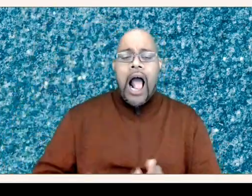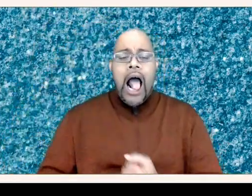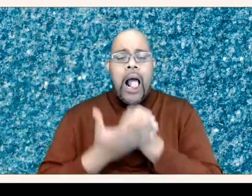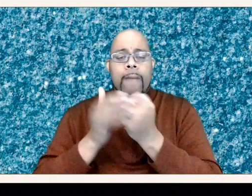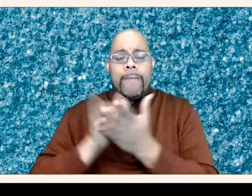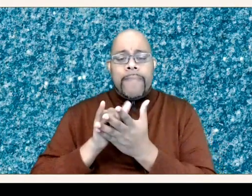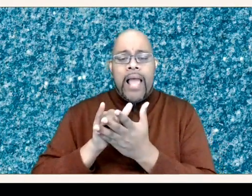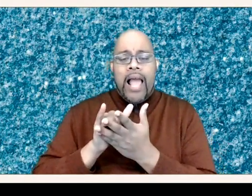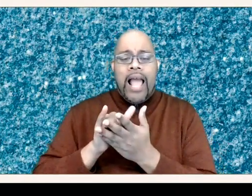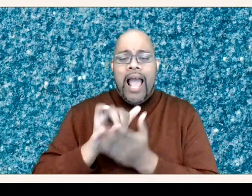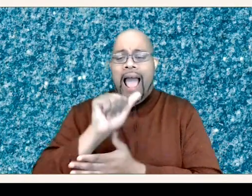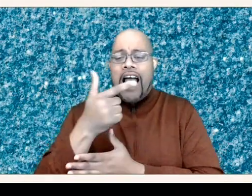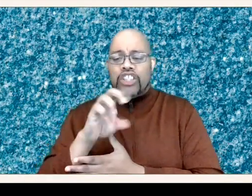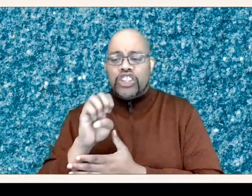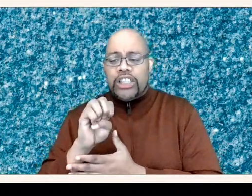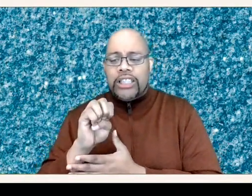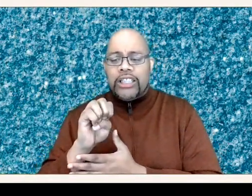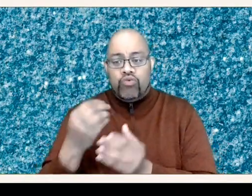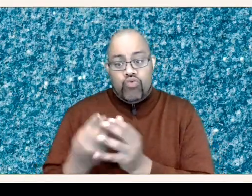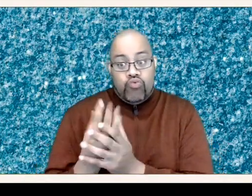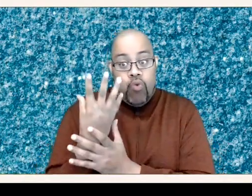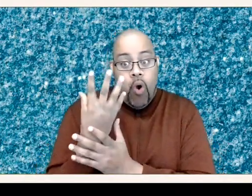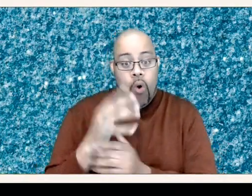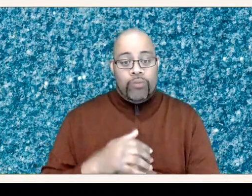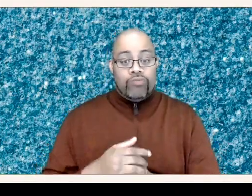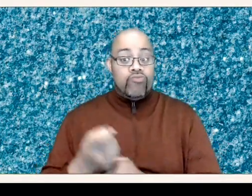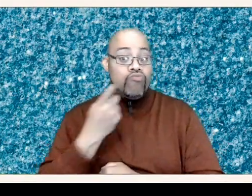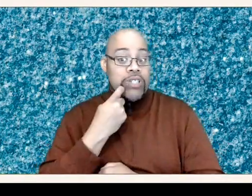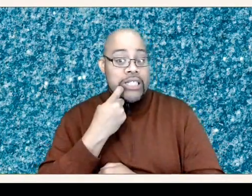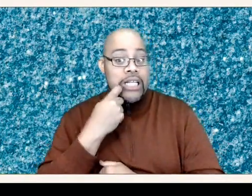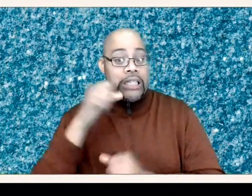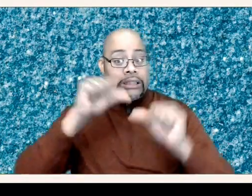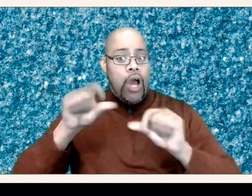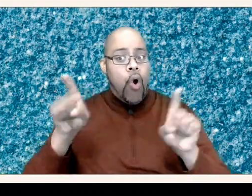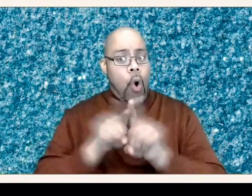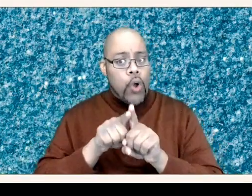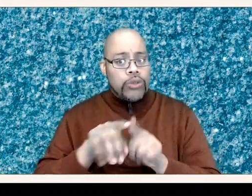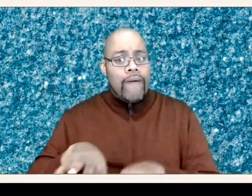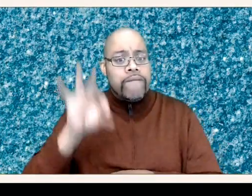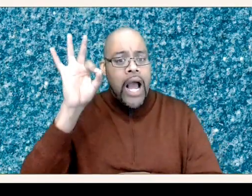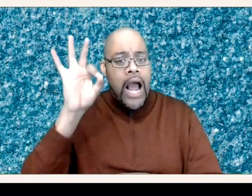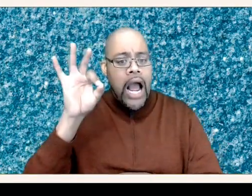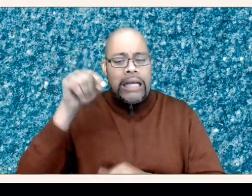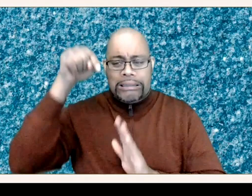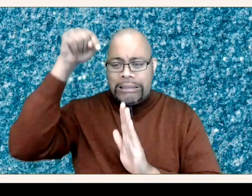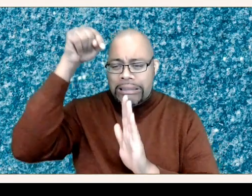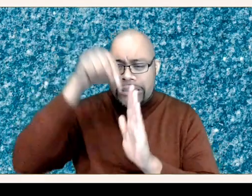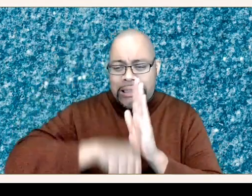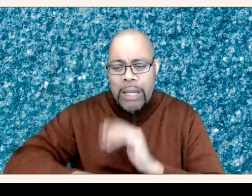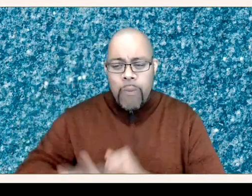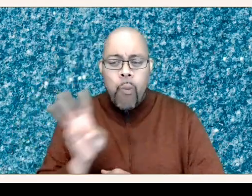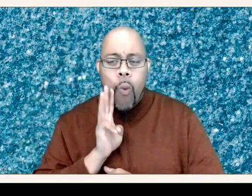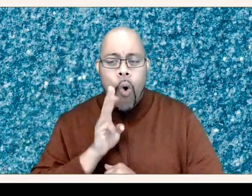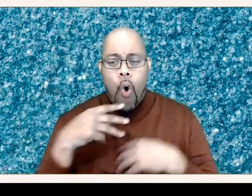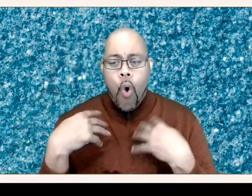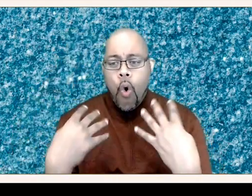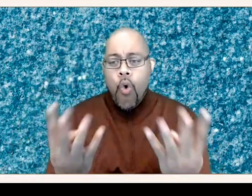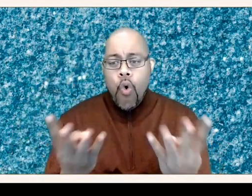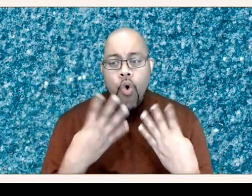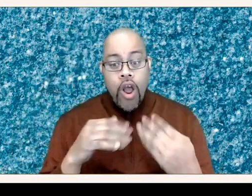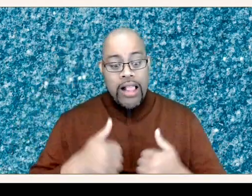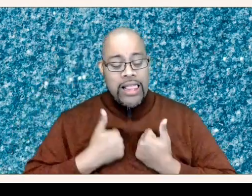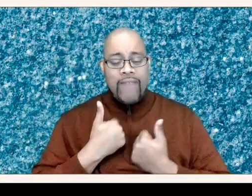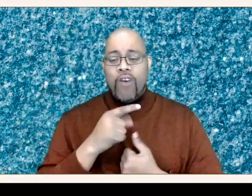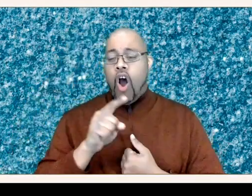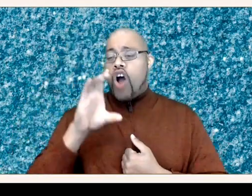that zooxanthellae algae grow. But recently, scientists have also been discovering deep sea corals, corals that